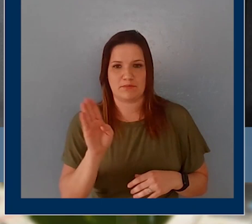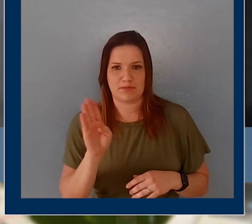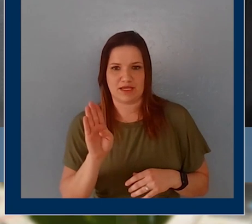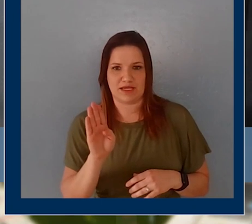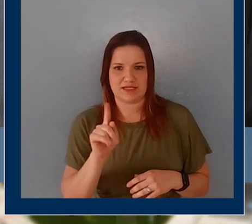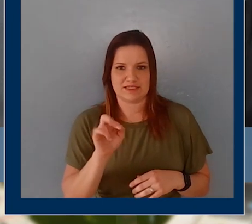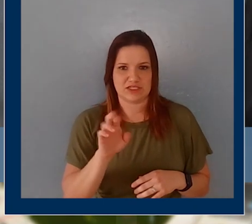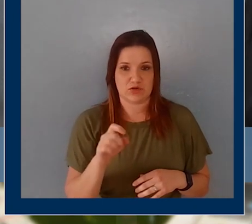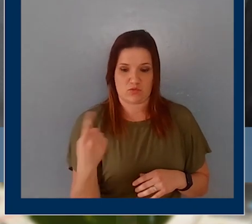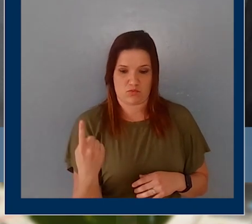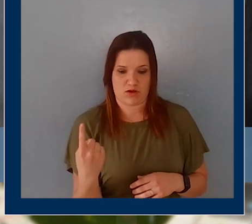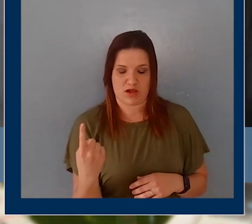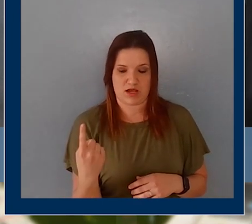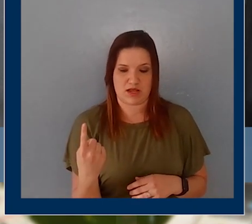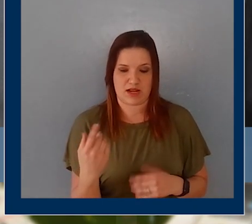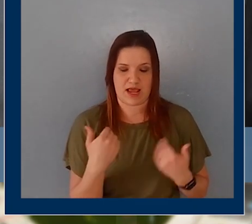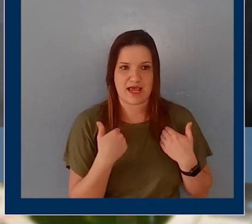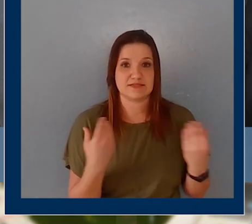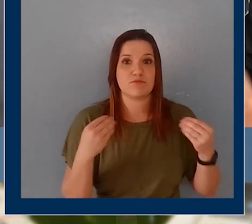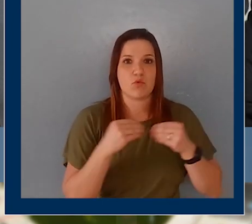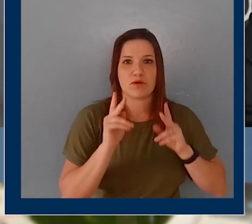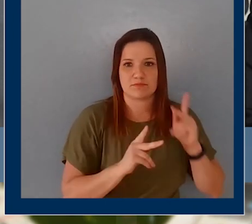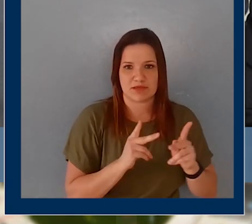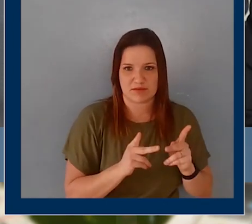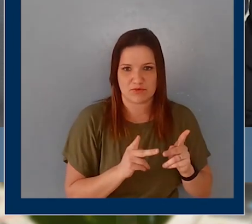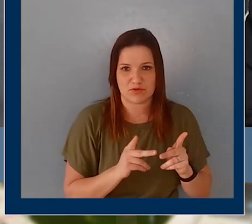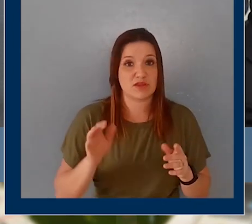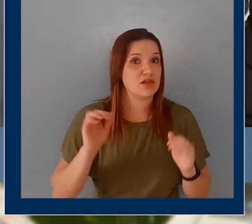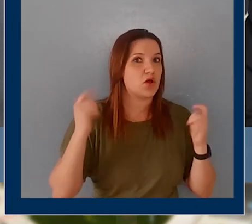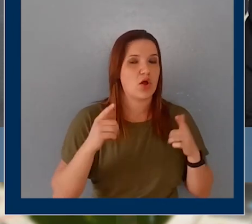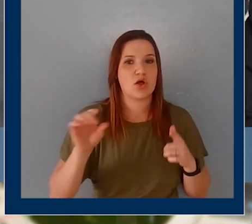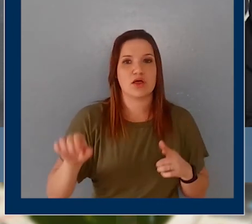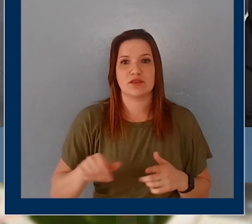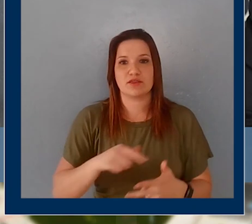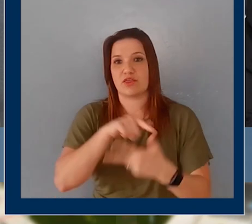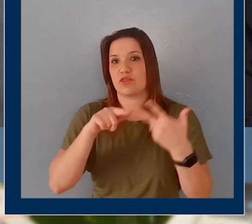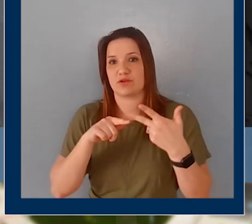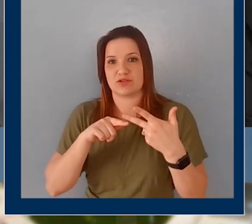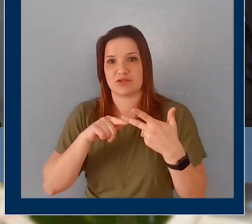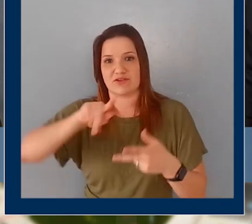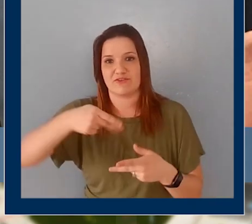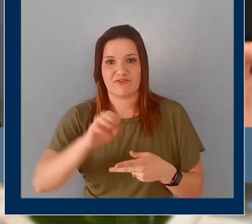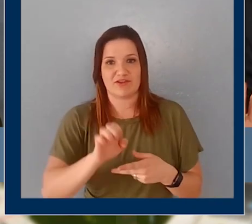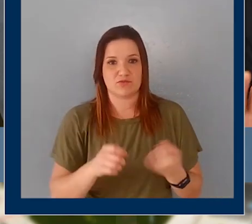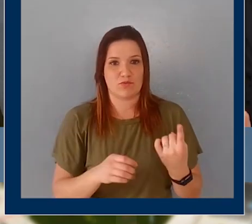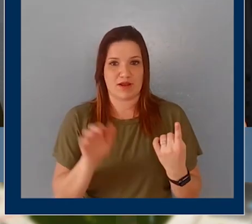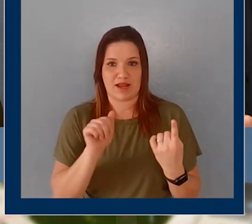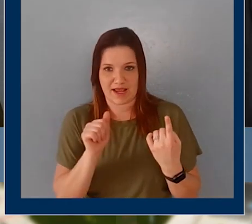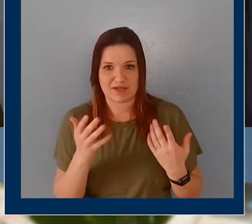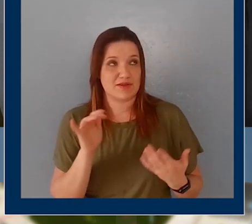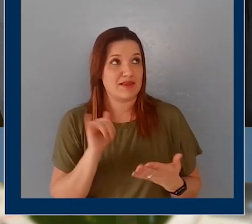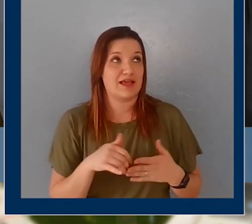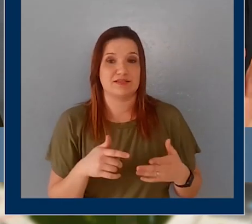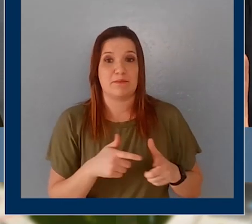1 alone has more people in it than all of the 3 tiers in phase 1A. So that's a